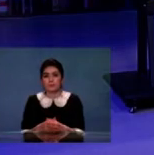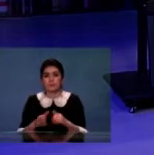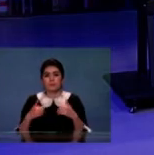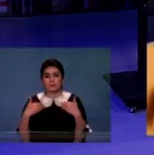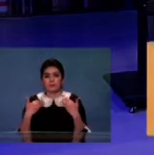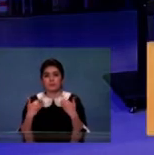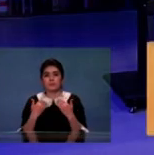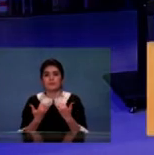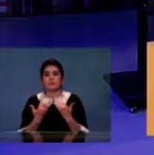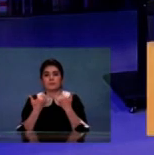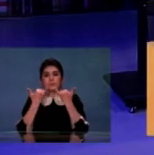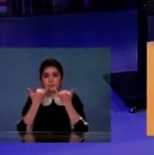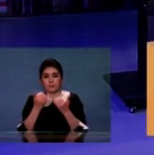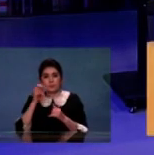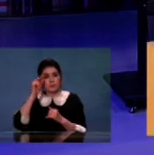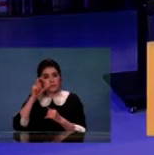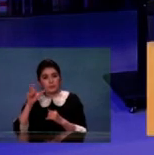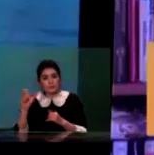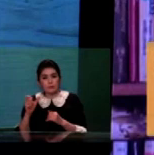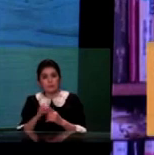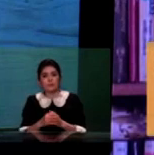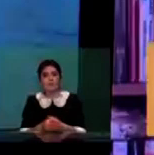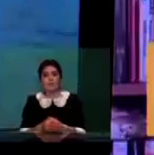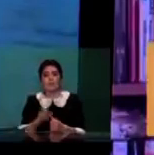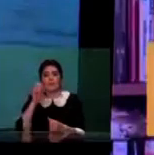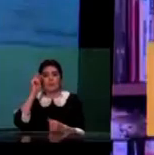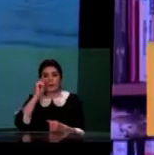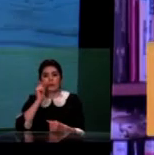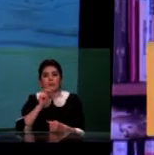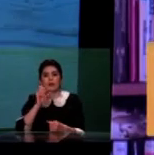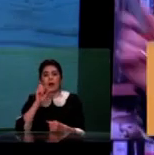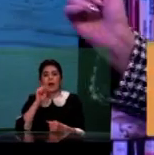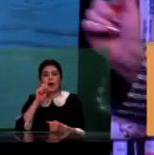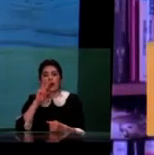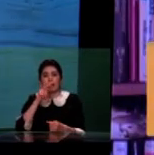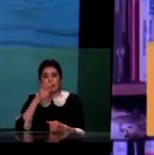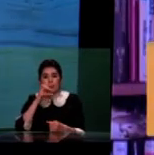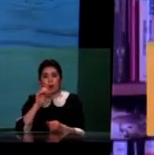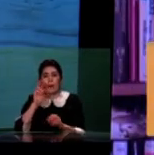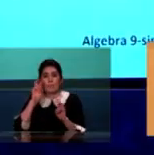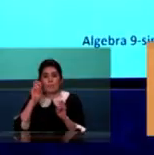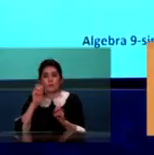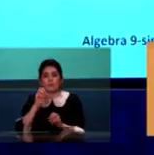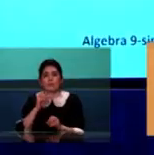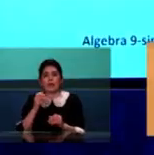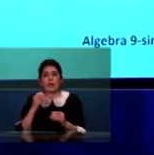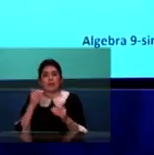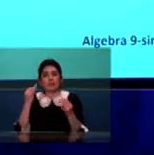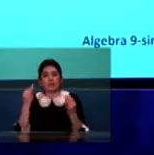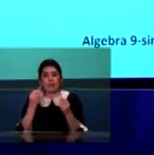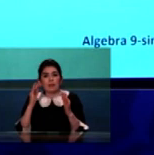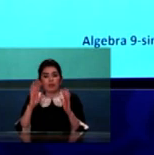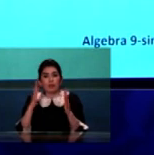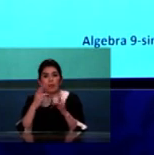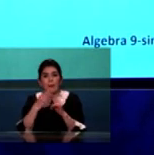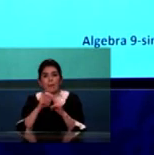Assalomu alaykum, hurmatli o'quvchilar. Darsimiz algebra va mavzu tasodifiy